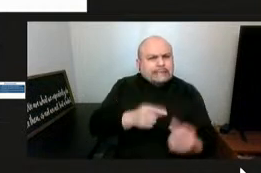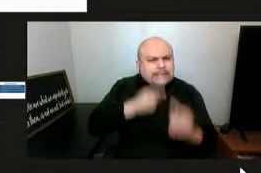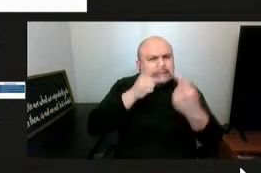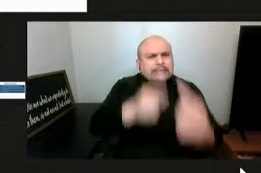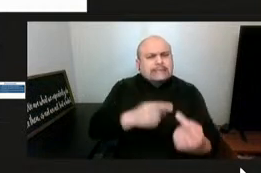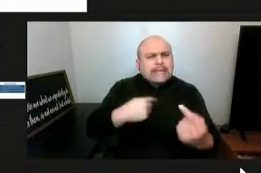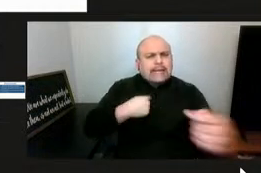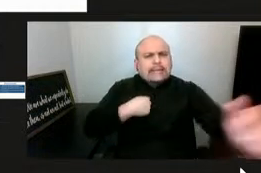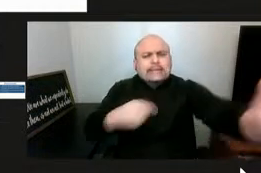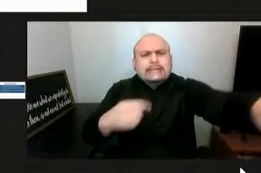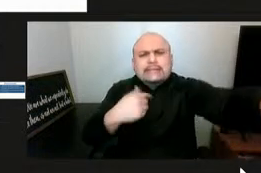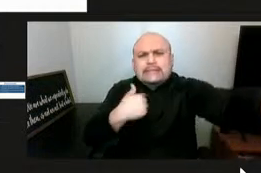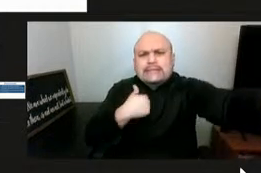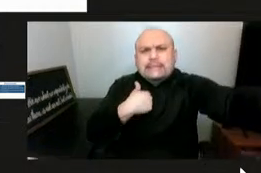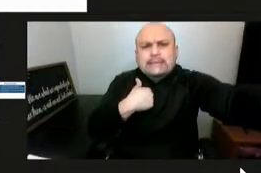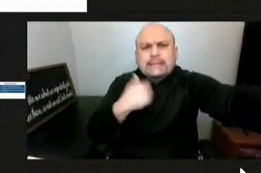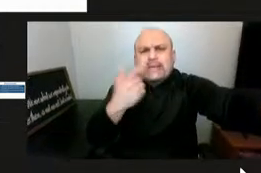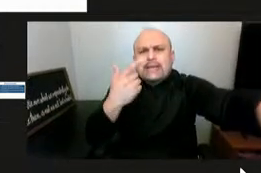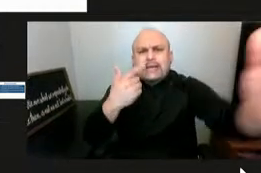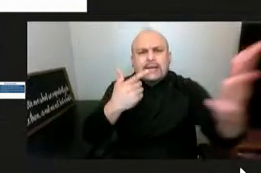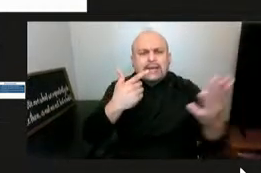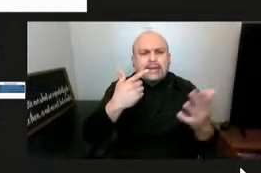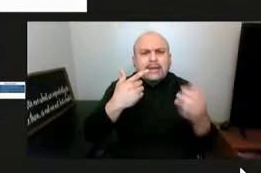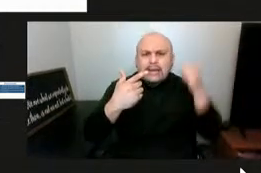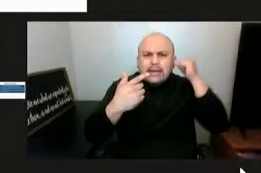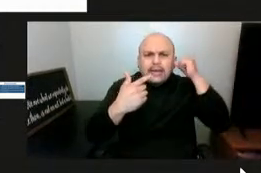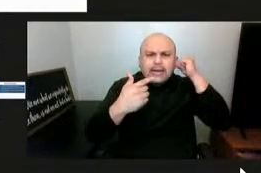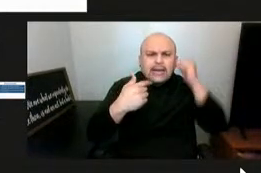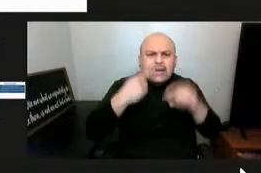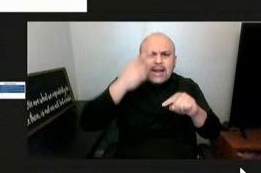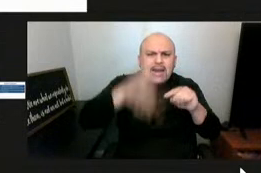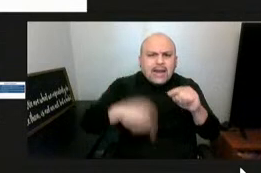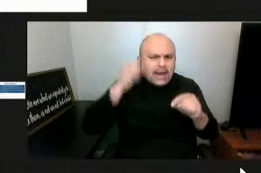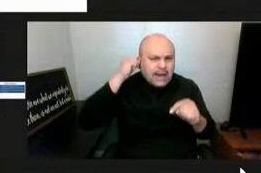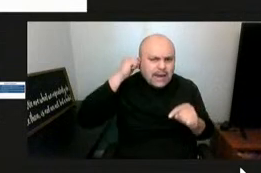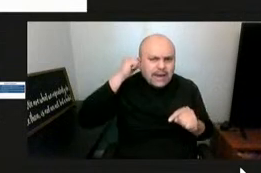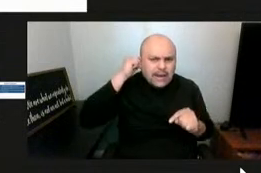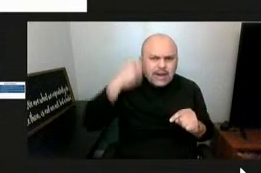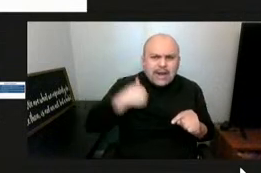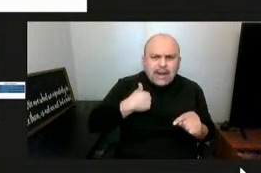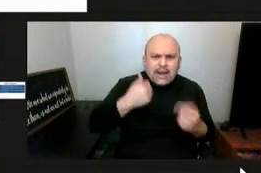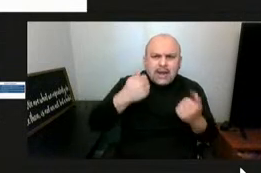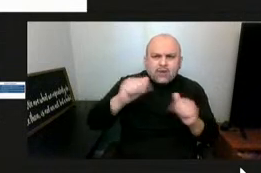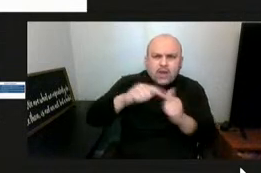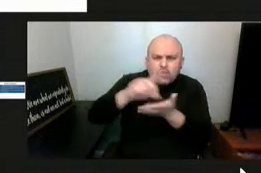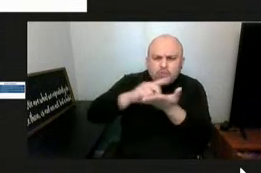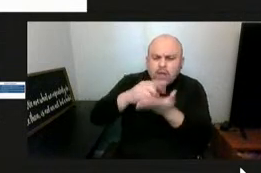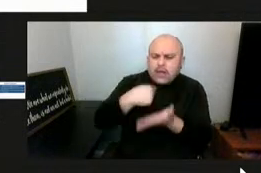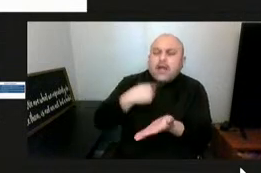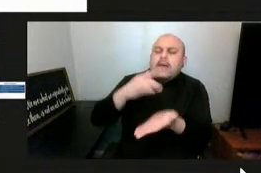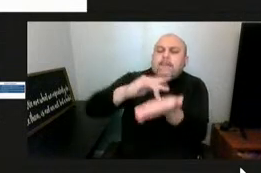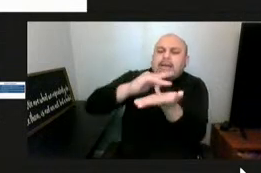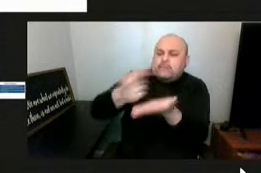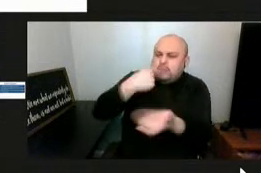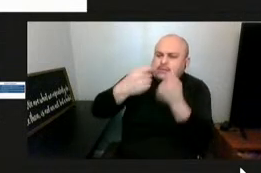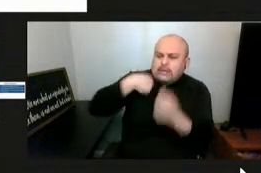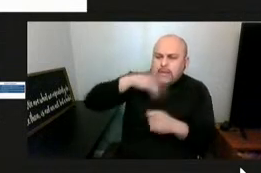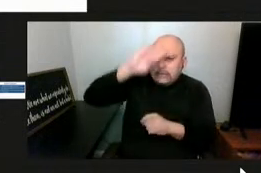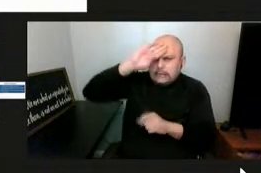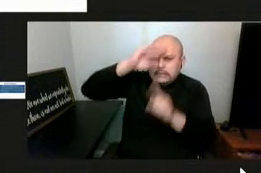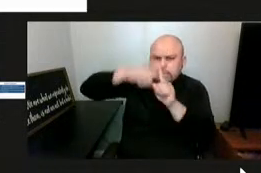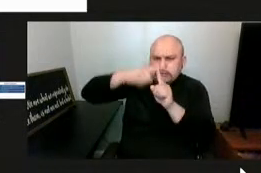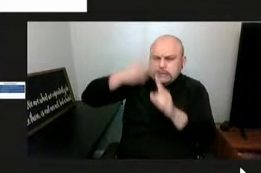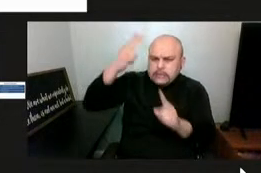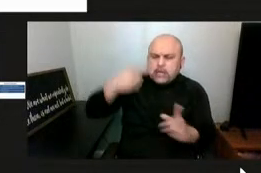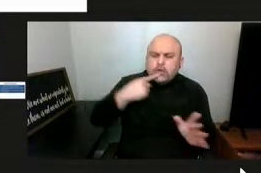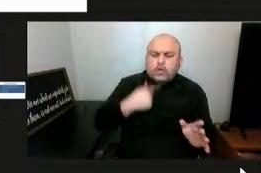bad attack of hay fever today, and I'm a little bit drugged out, so apologies. I should have introduced